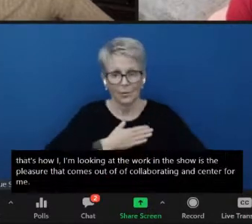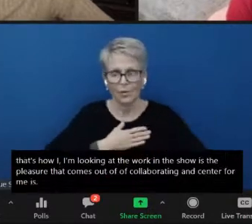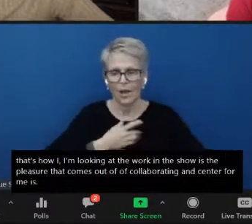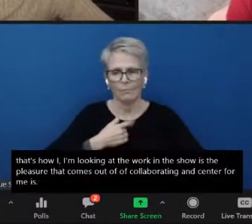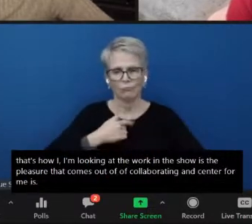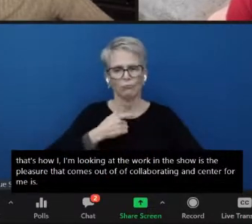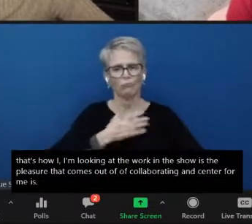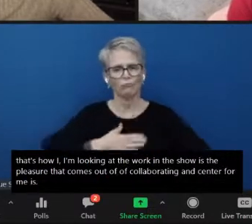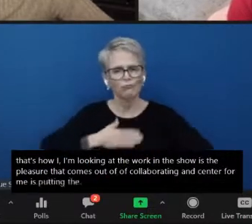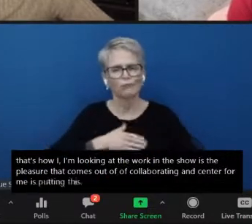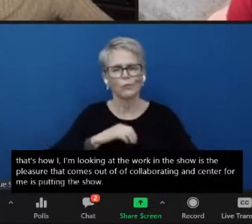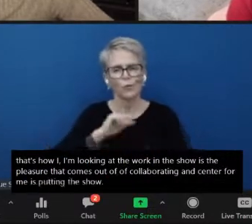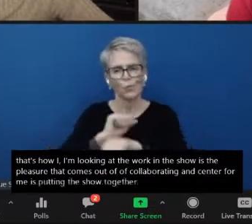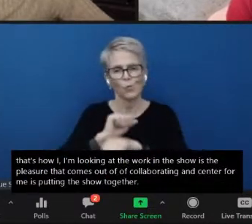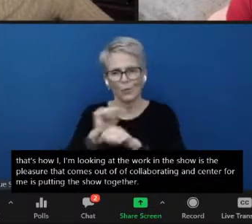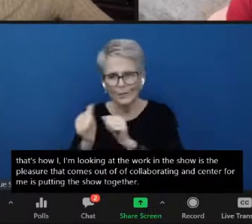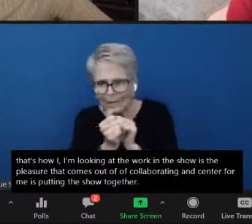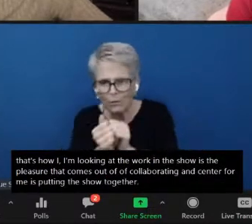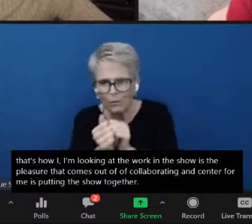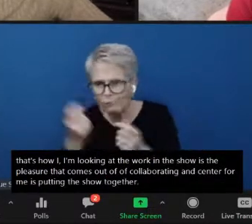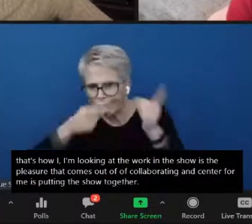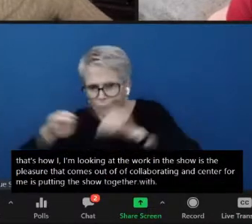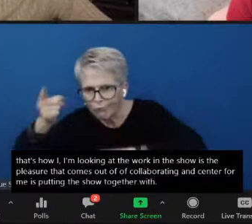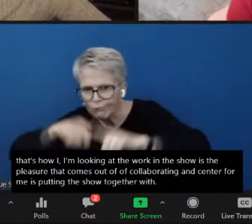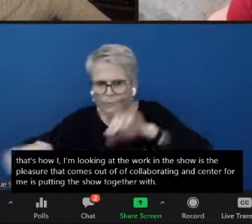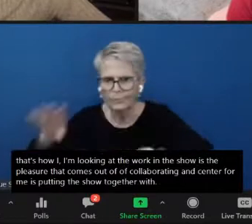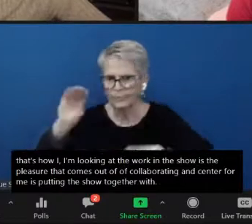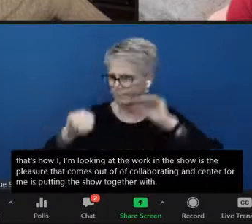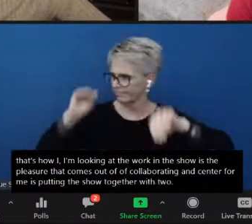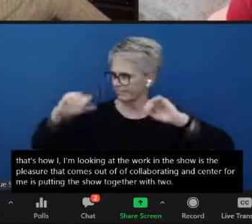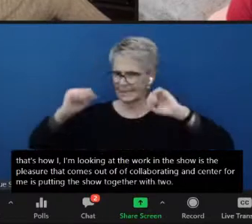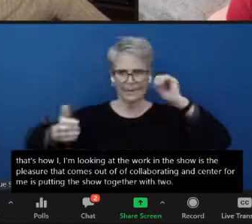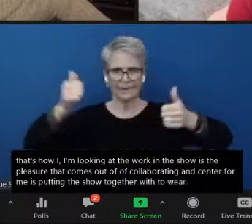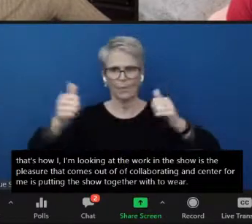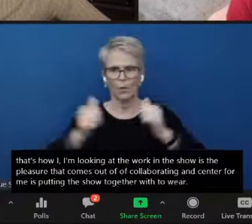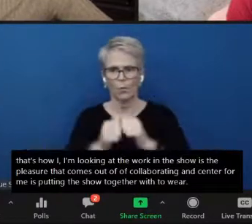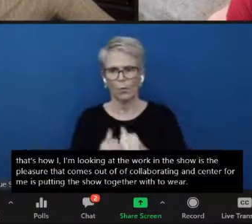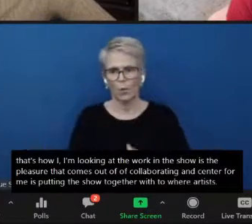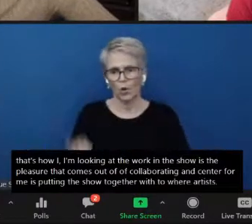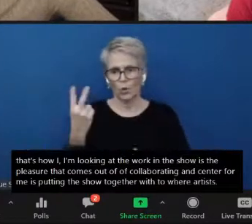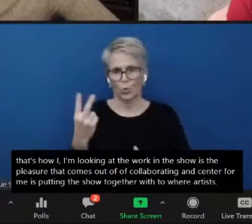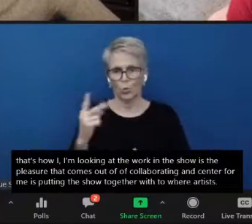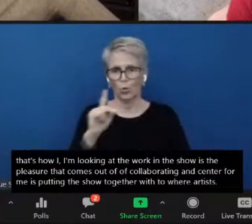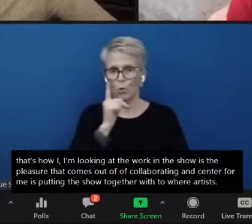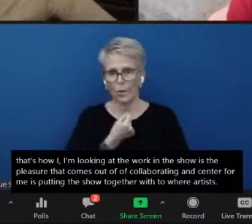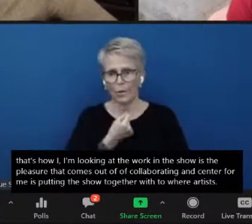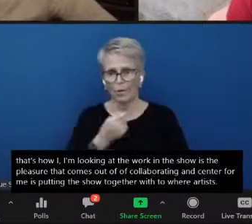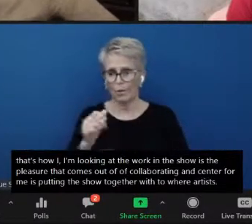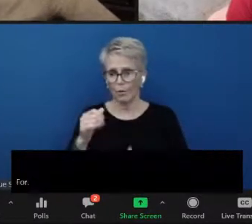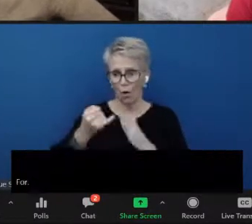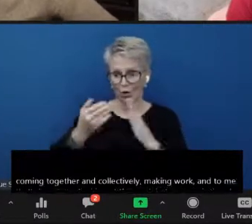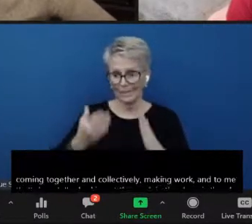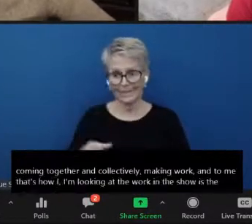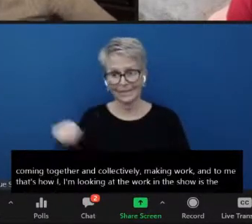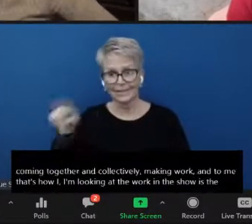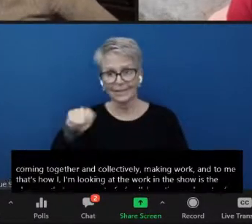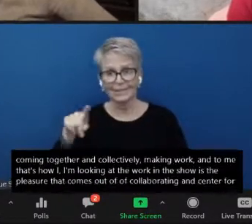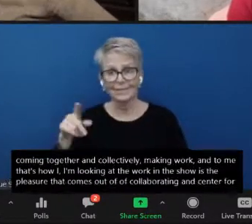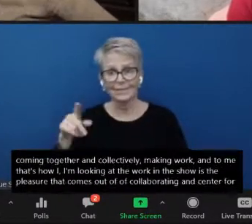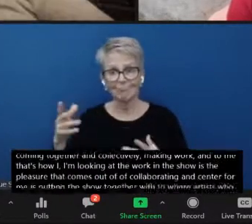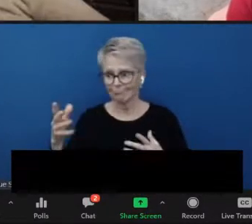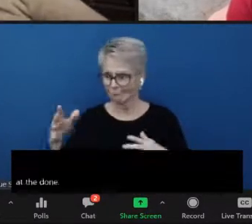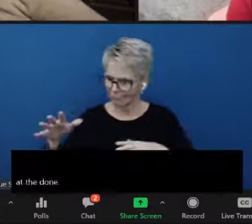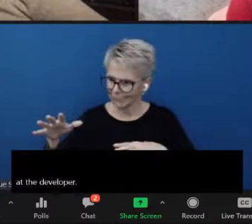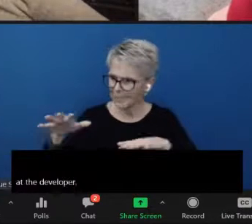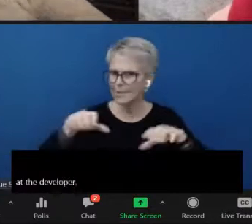is putting this show together with two queer artists who are taking up some space at the